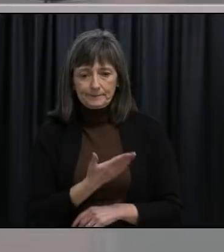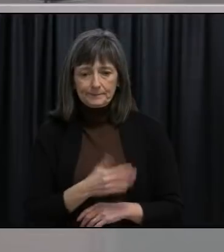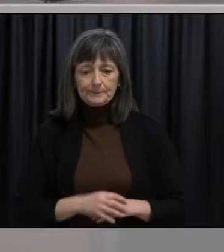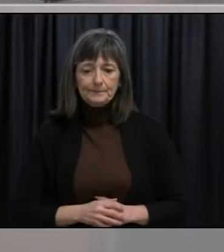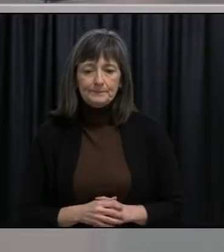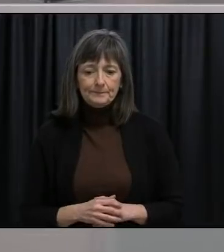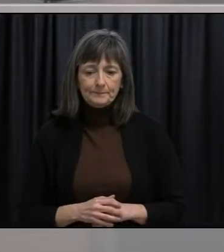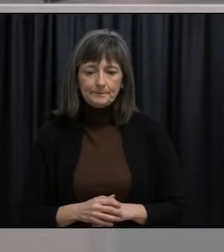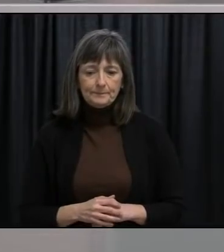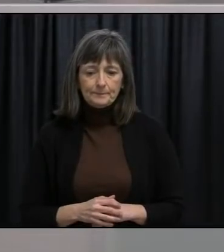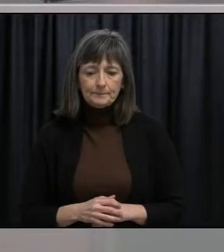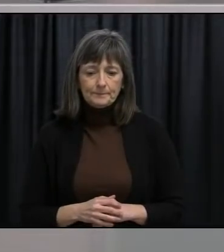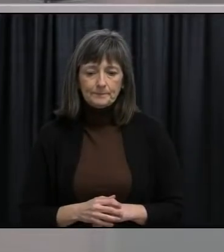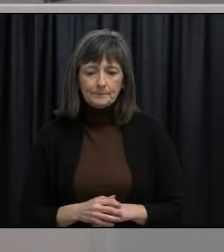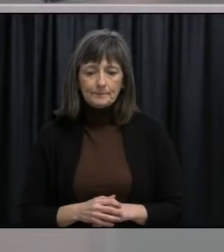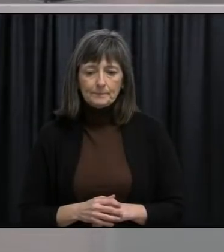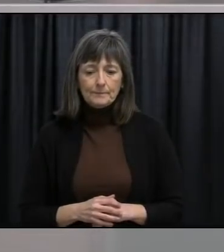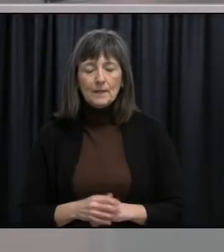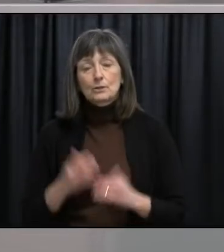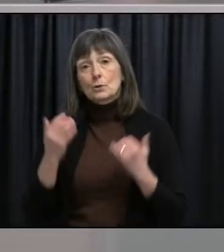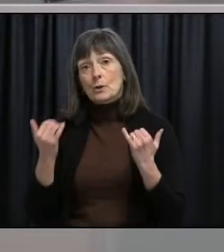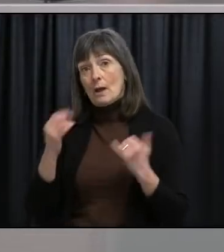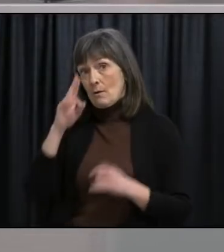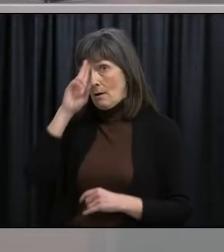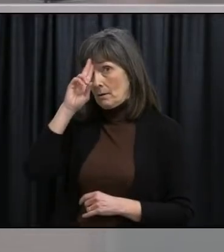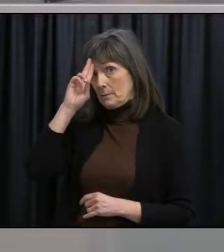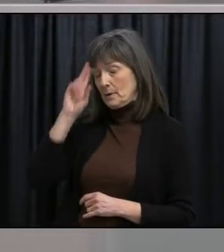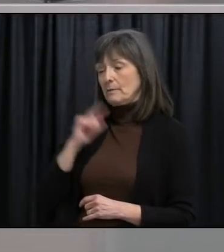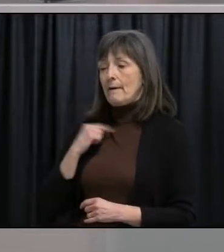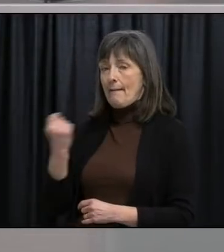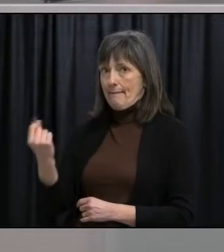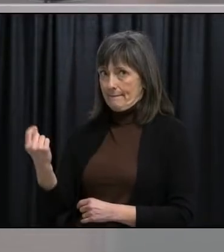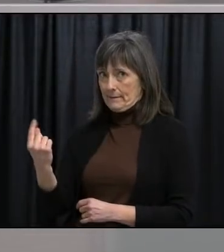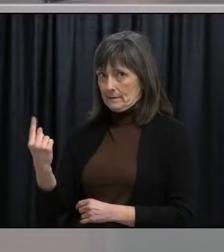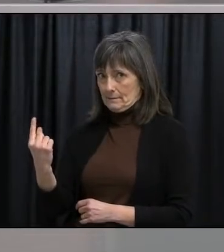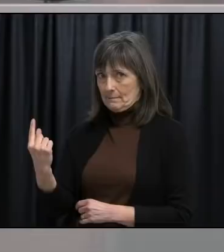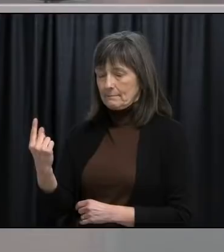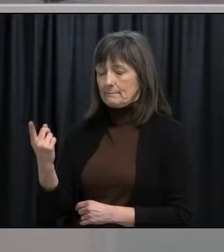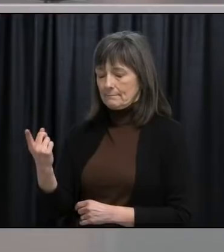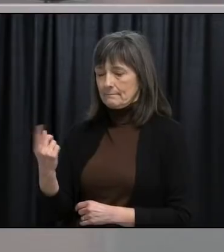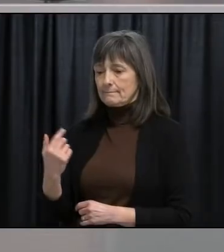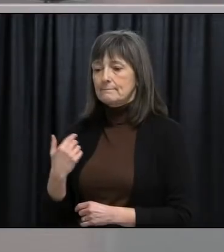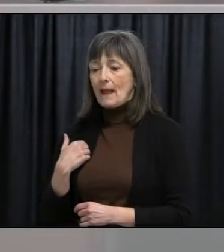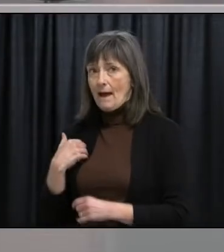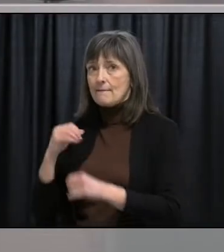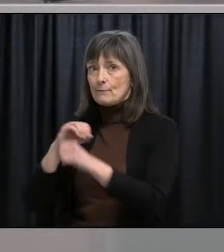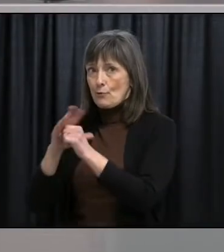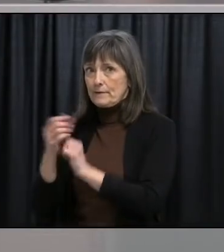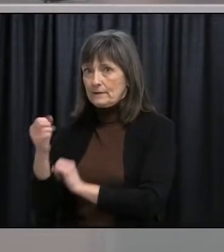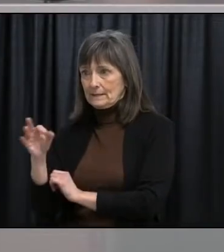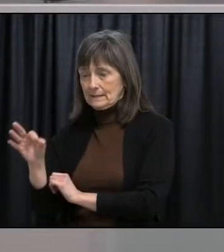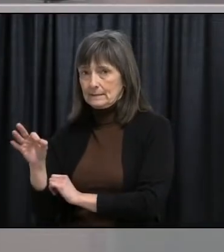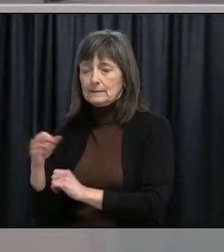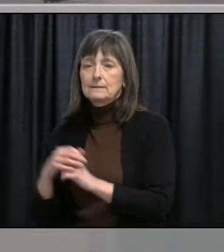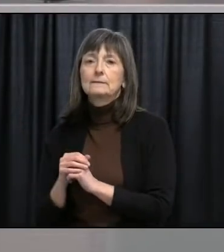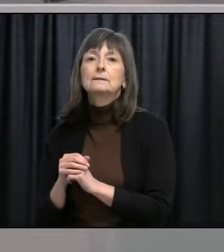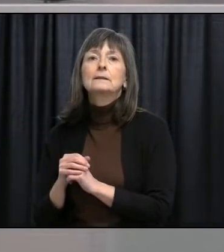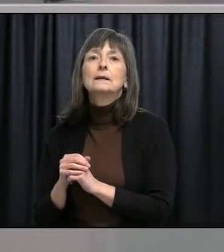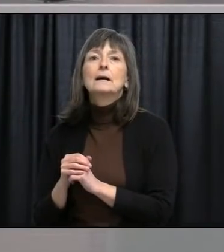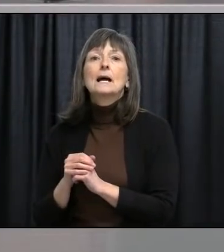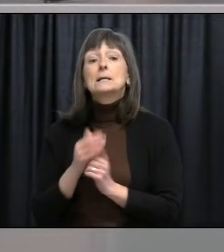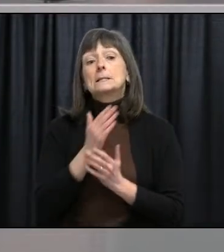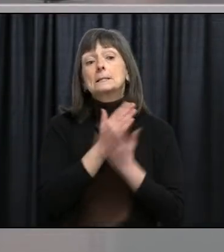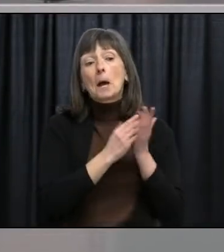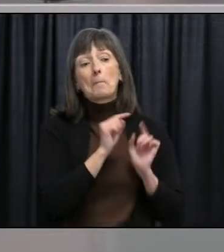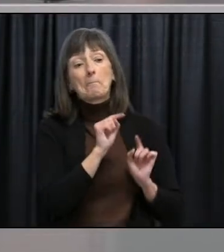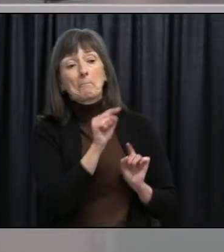you. So we have 11 persons in hospital with COVID-19 and another unknown amount who would have already been admitted